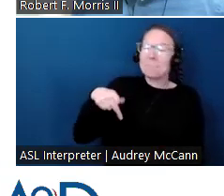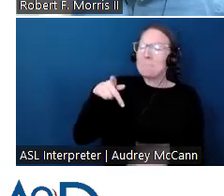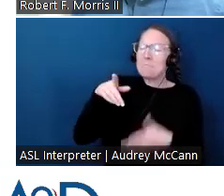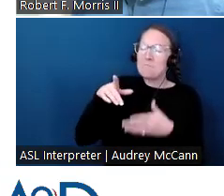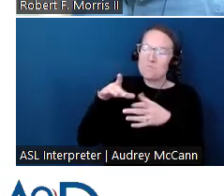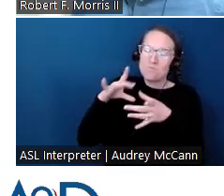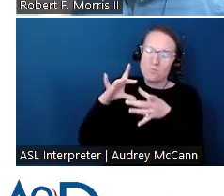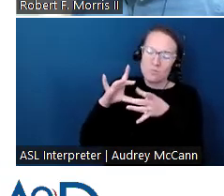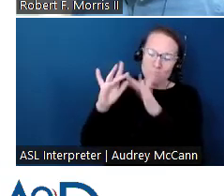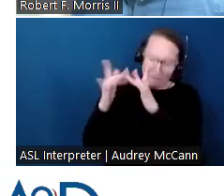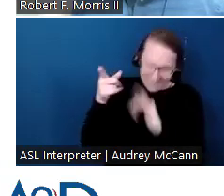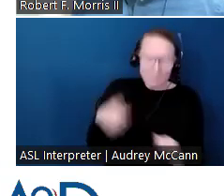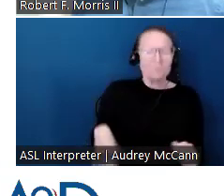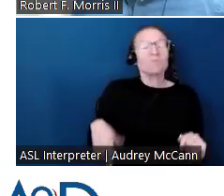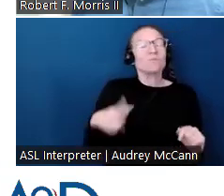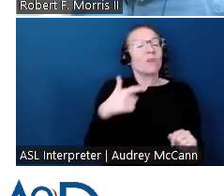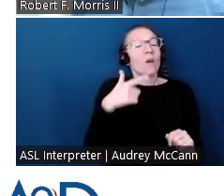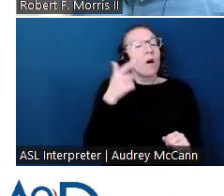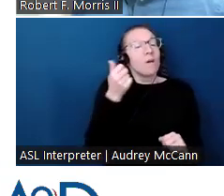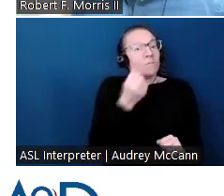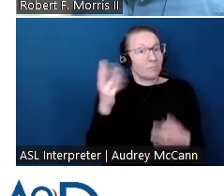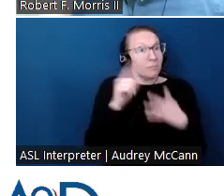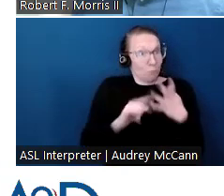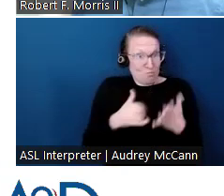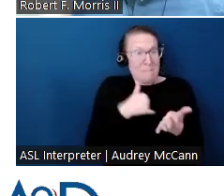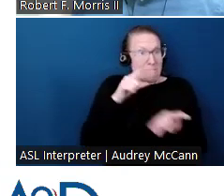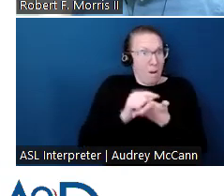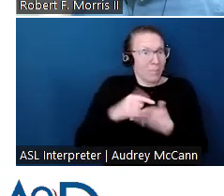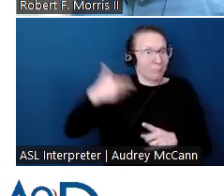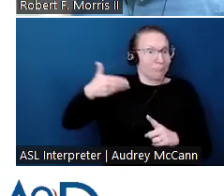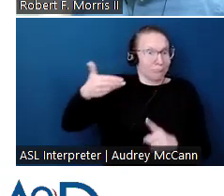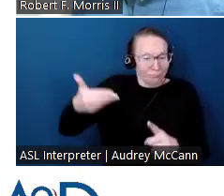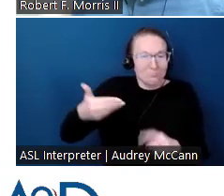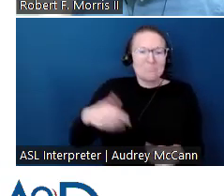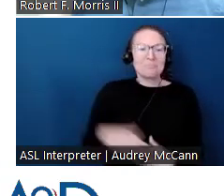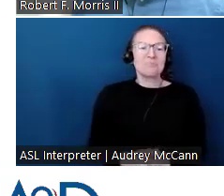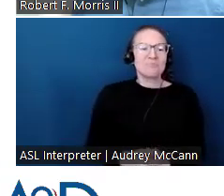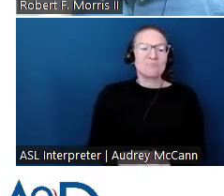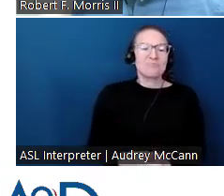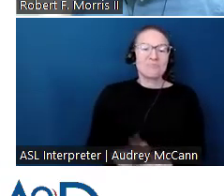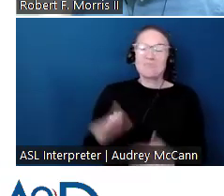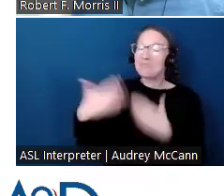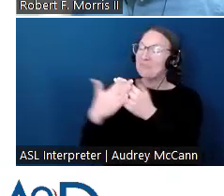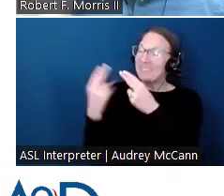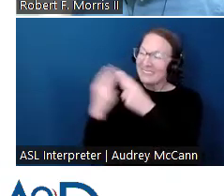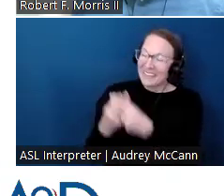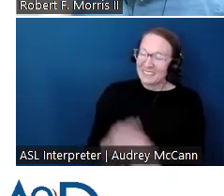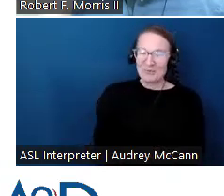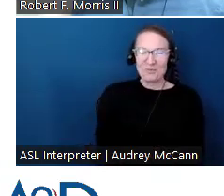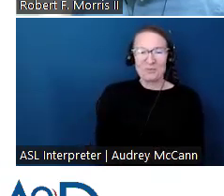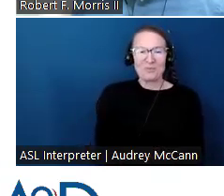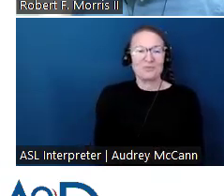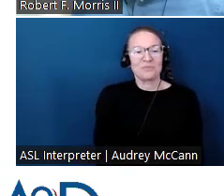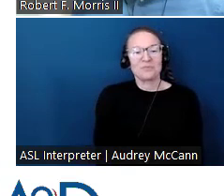many resources we've published over the past several years. So we can go to the next slide. And also, I'll